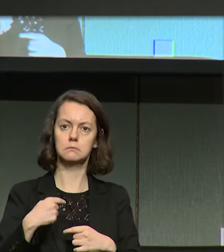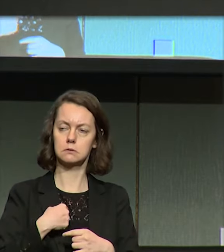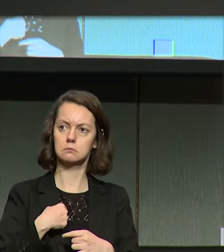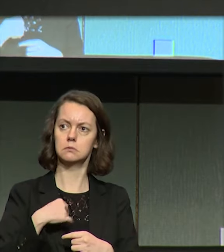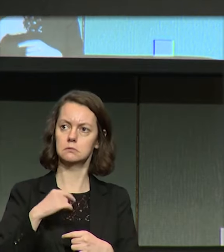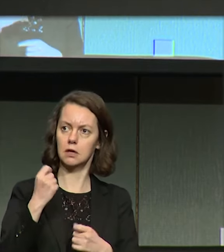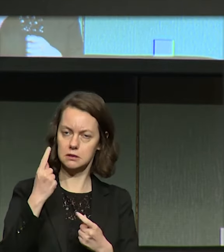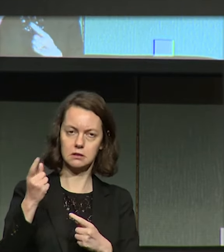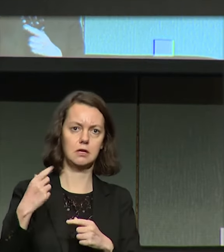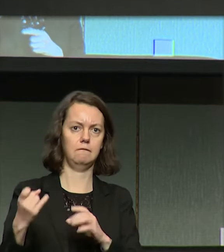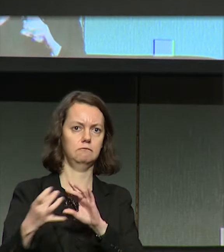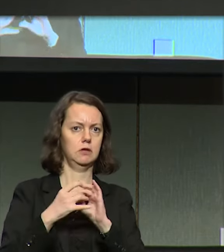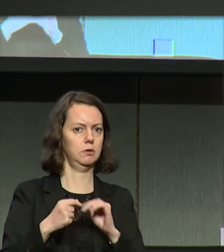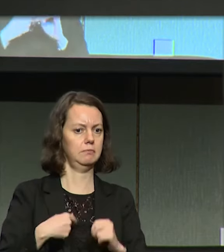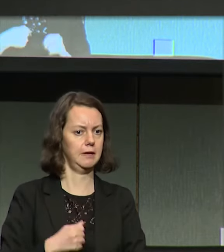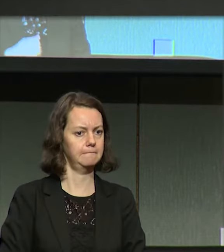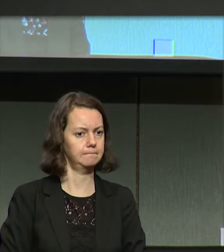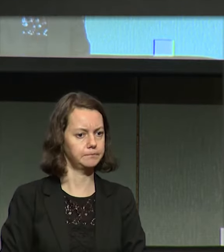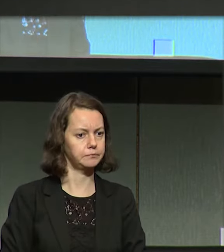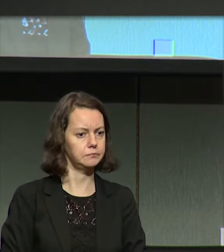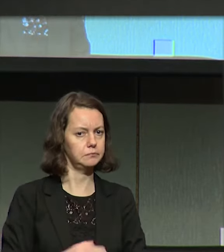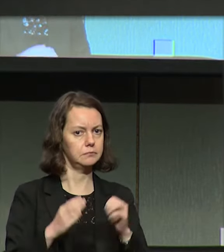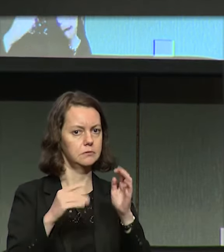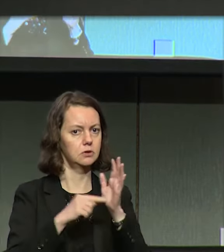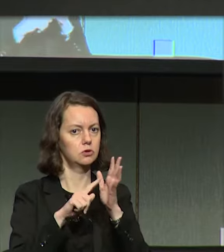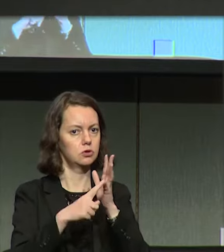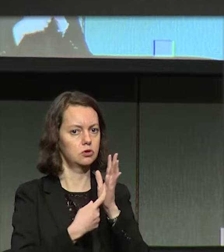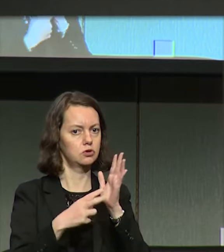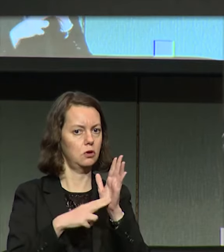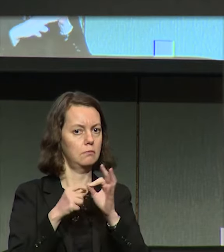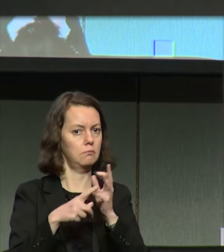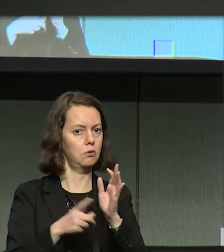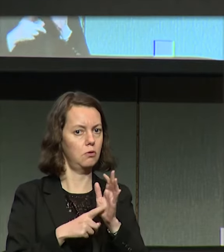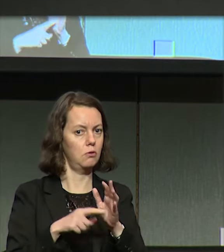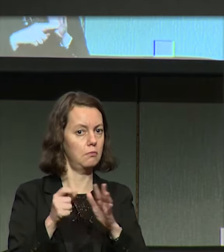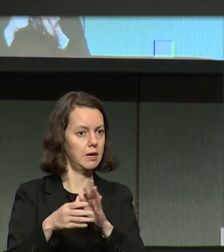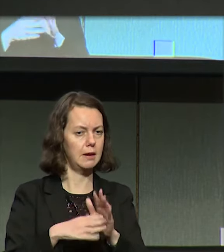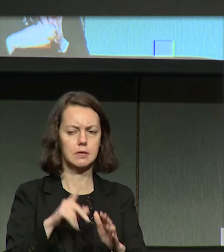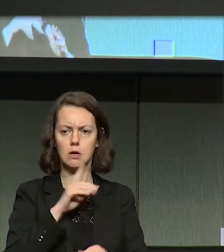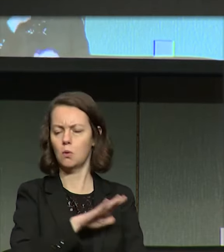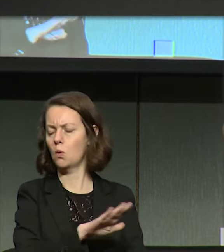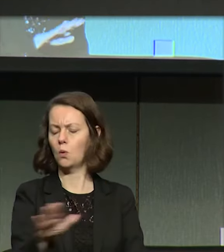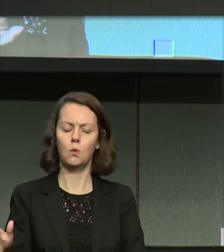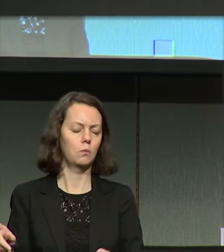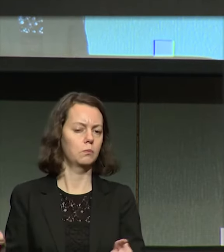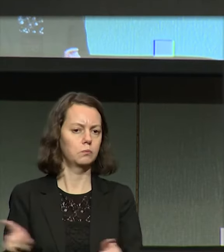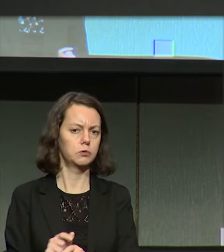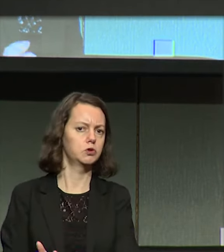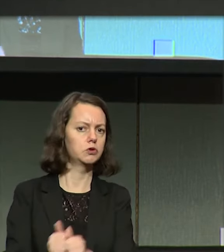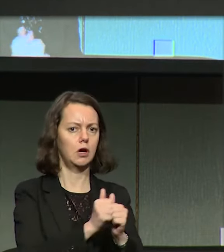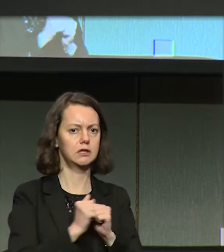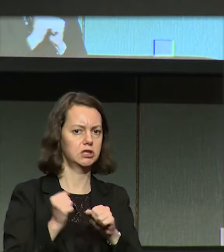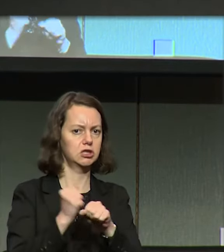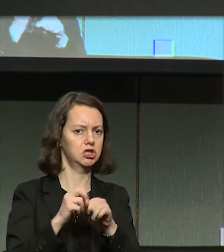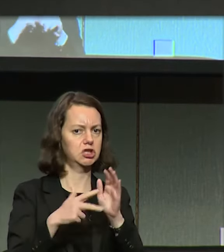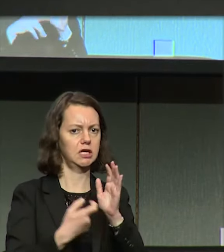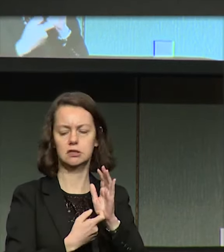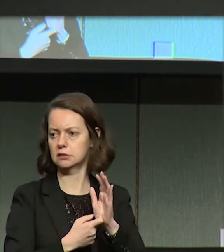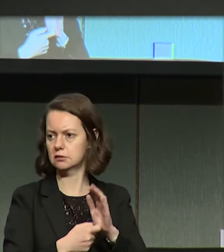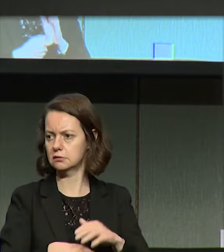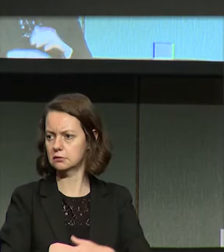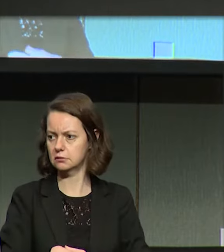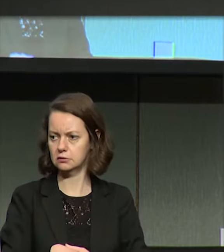stand alongside. When Malcolm Turnbull says everybody's united on January 26th, and so